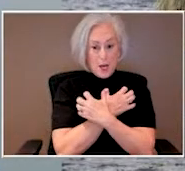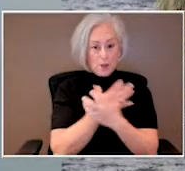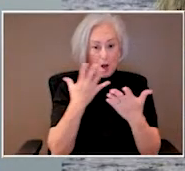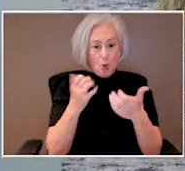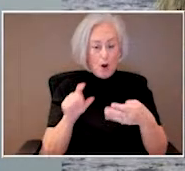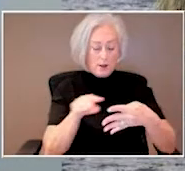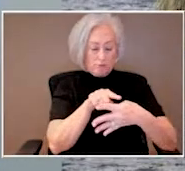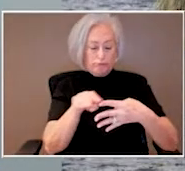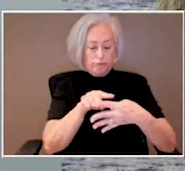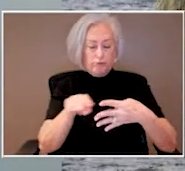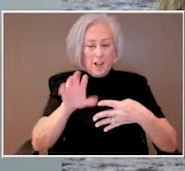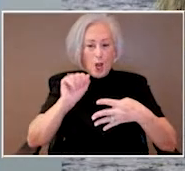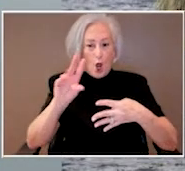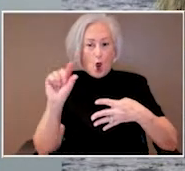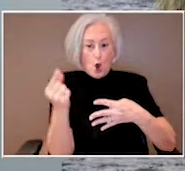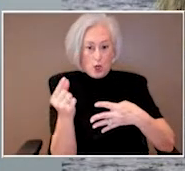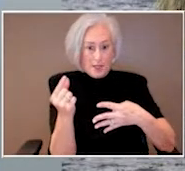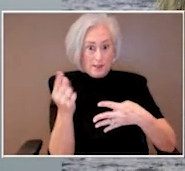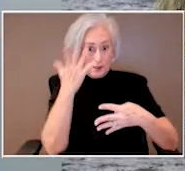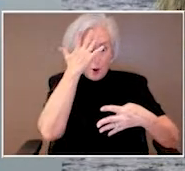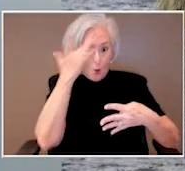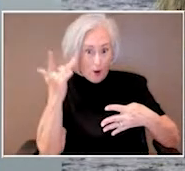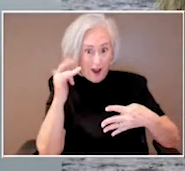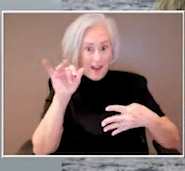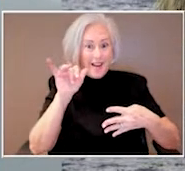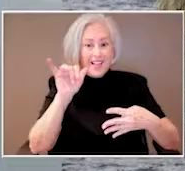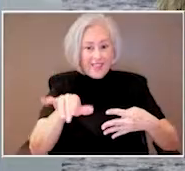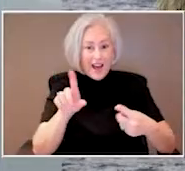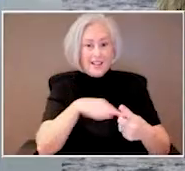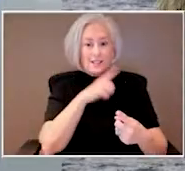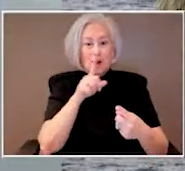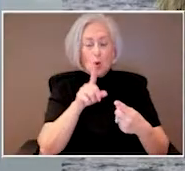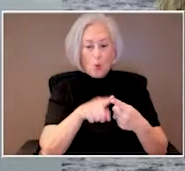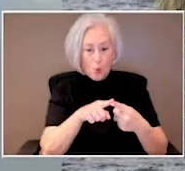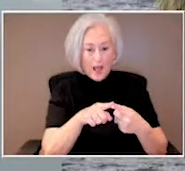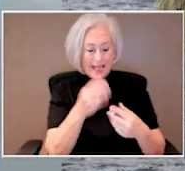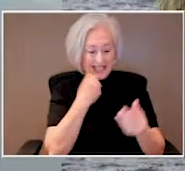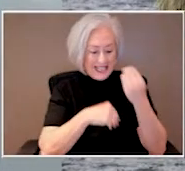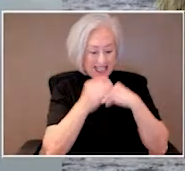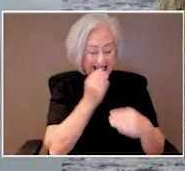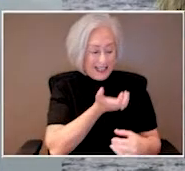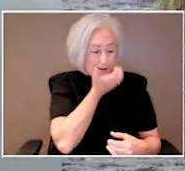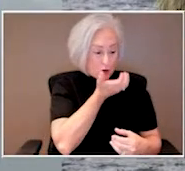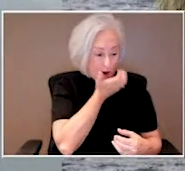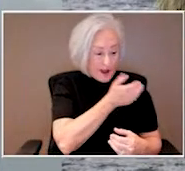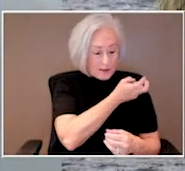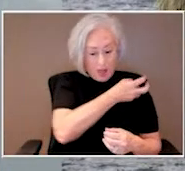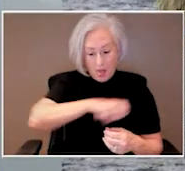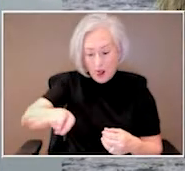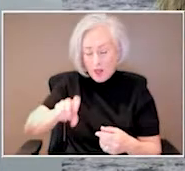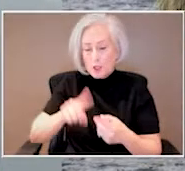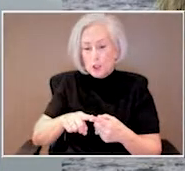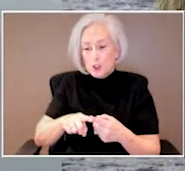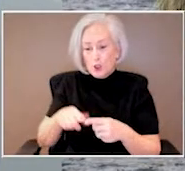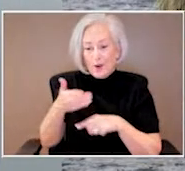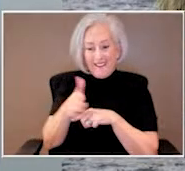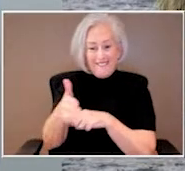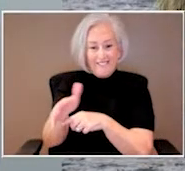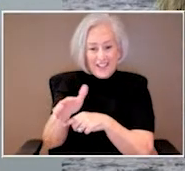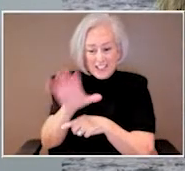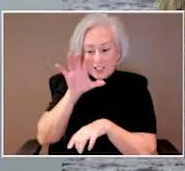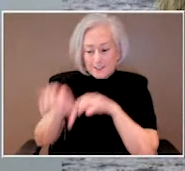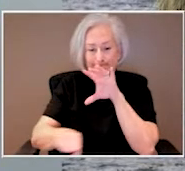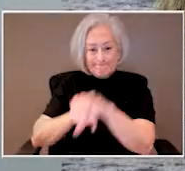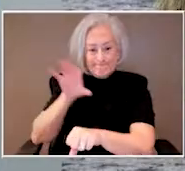August, because that's when they change from sedging, or eating grass, to fishing. And so this image was taken in